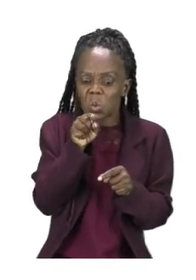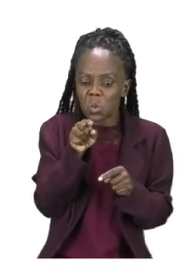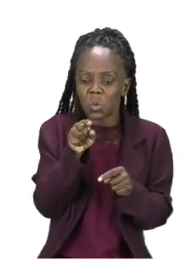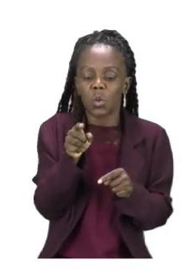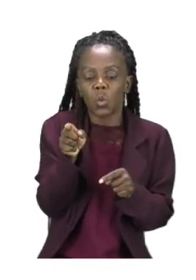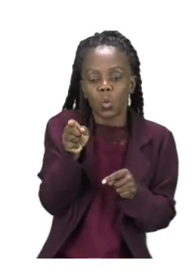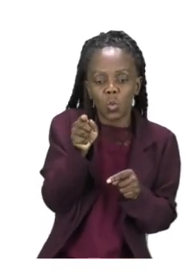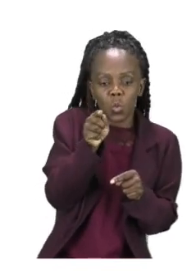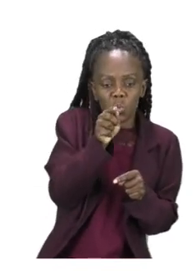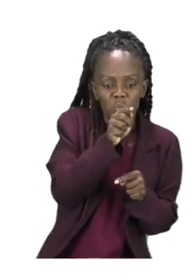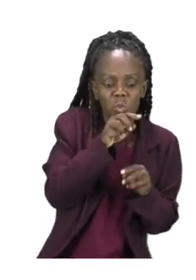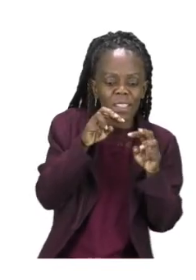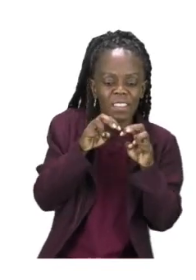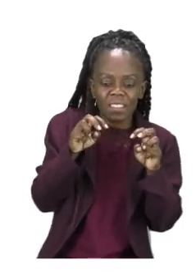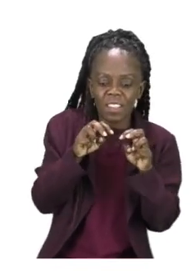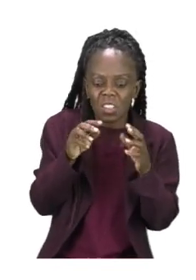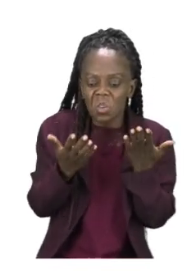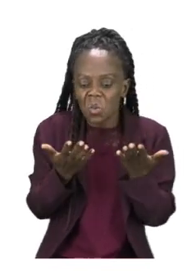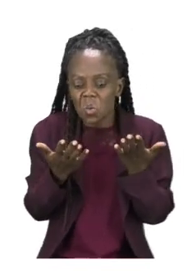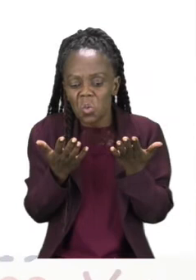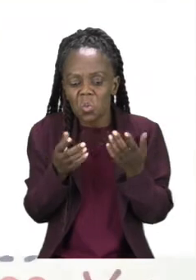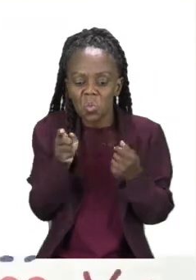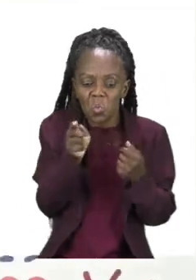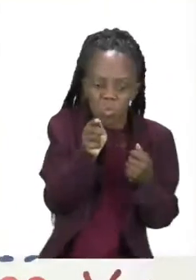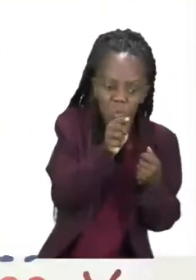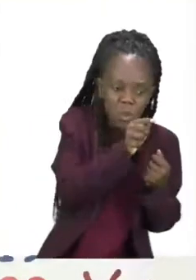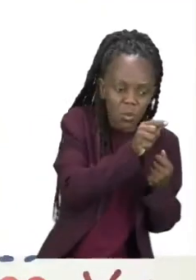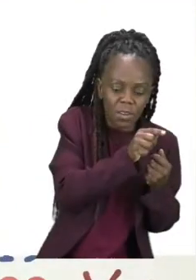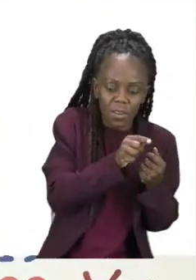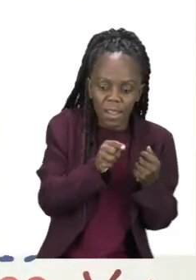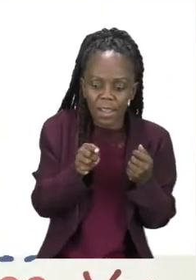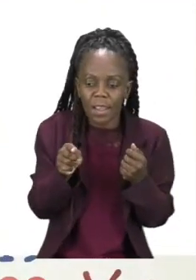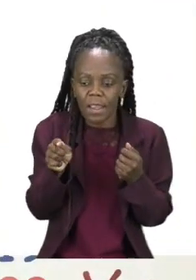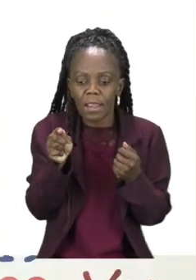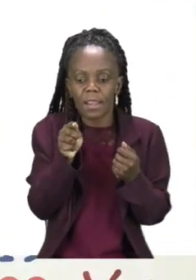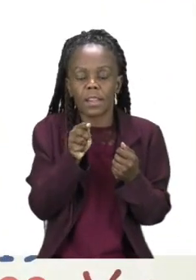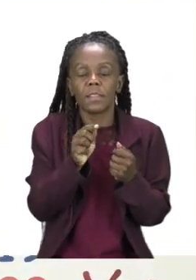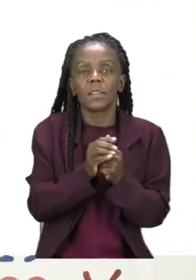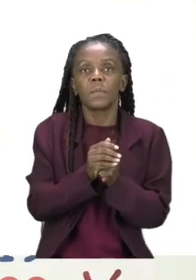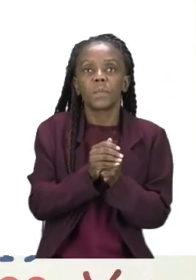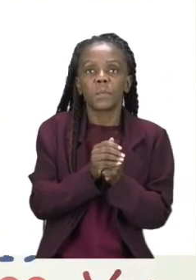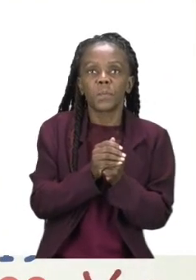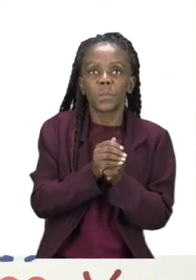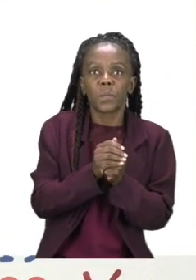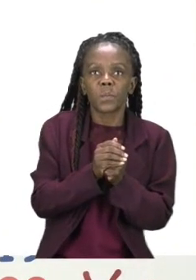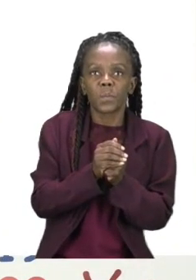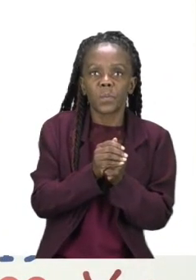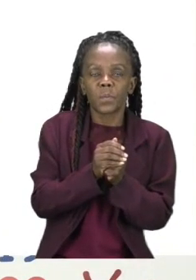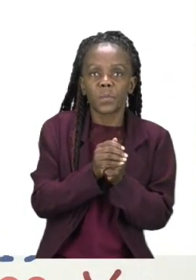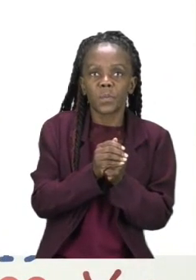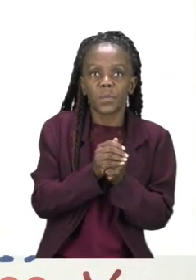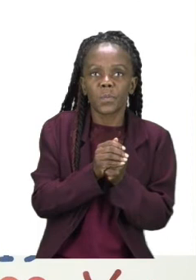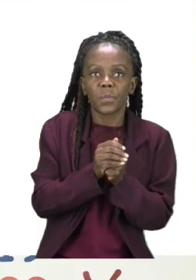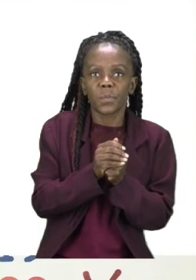exercises together on the board. Let's take a look. So the first one we're going to do is the tracing